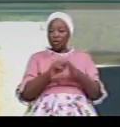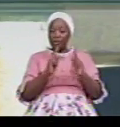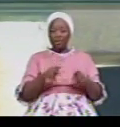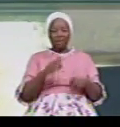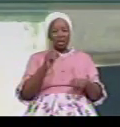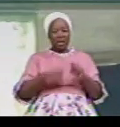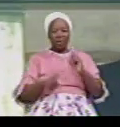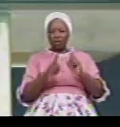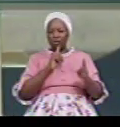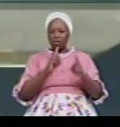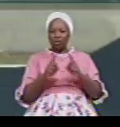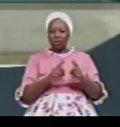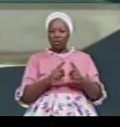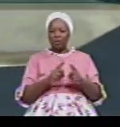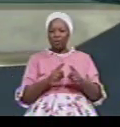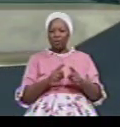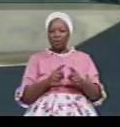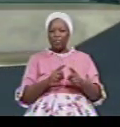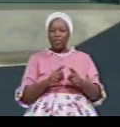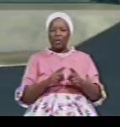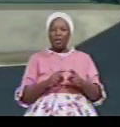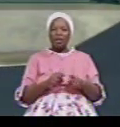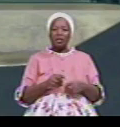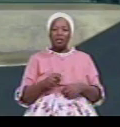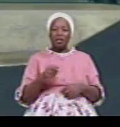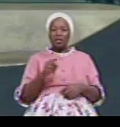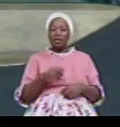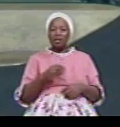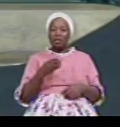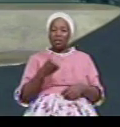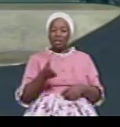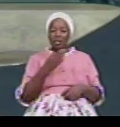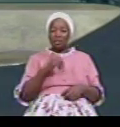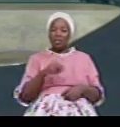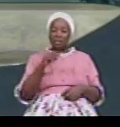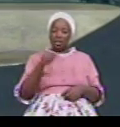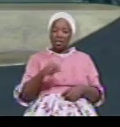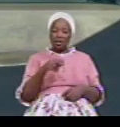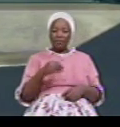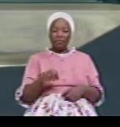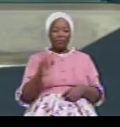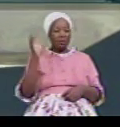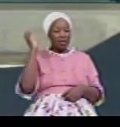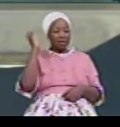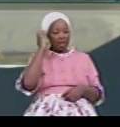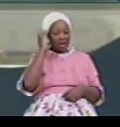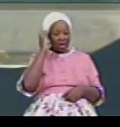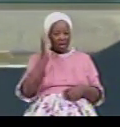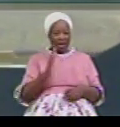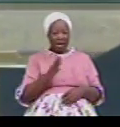He needs a hearer, he needs a listener before he can